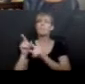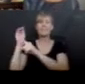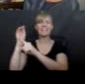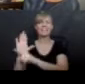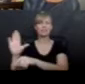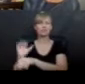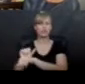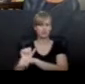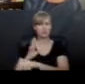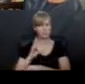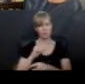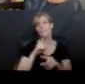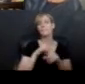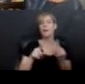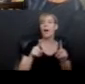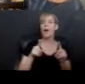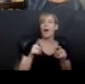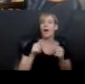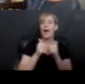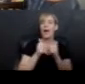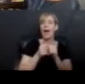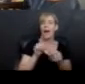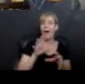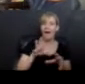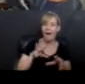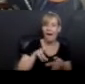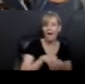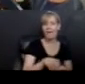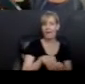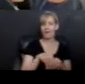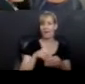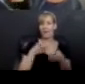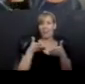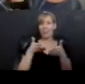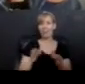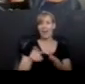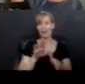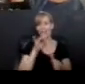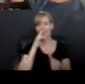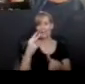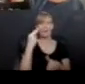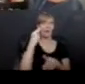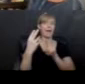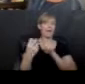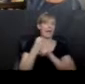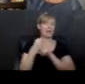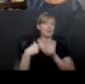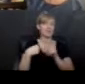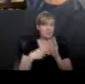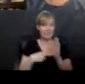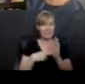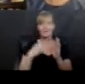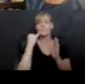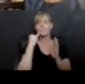about this about getting caught reading. So letting your kids see you reading, right? And if you're reading on your iPad